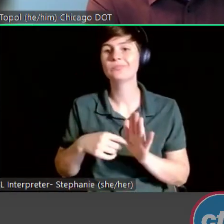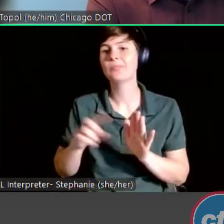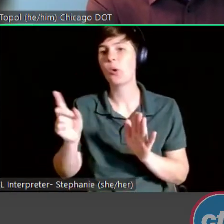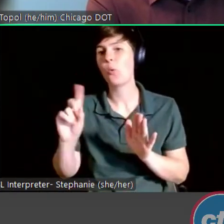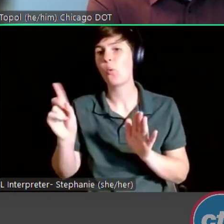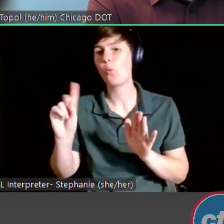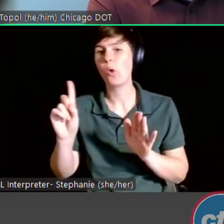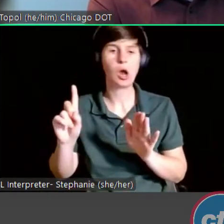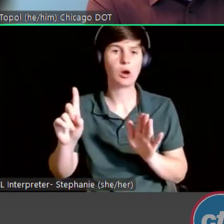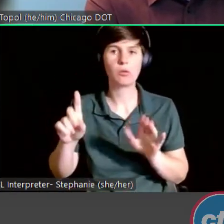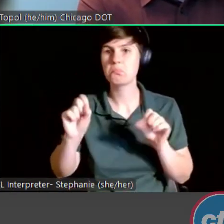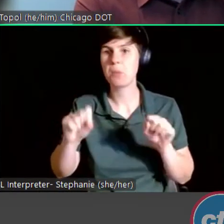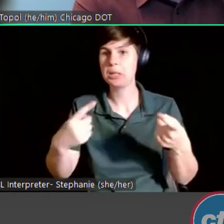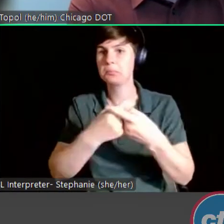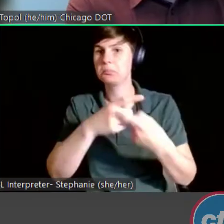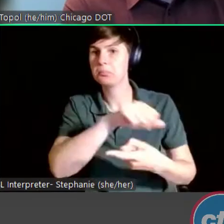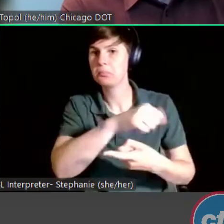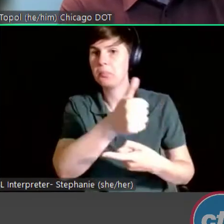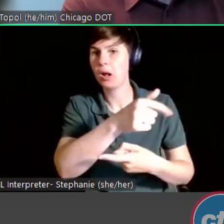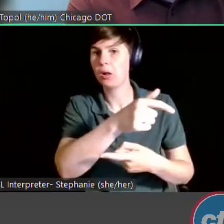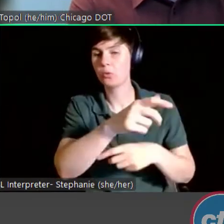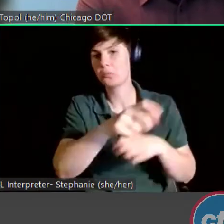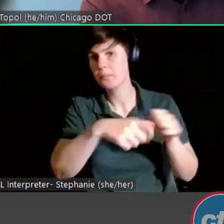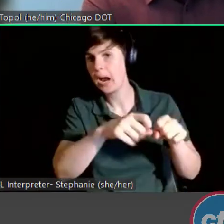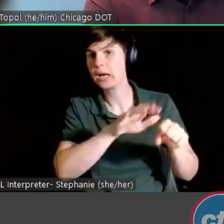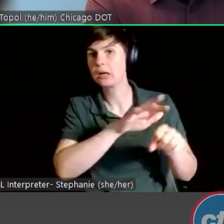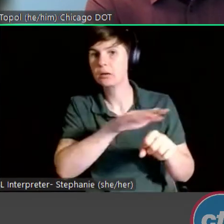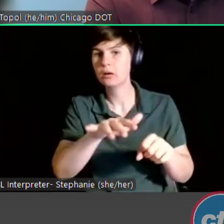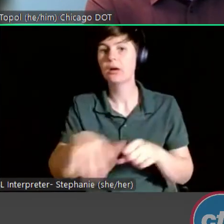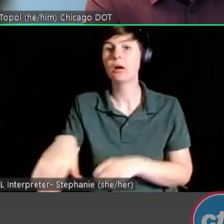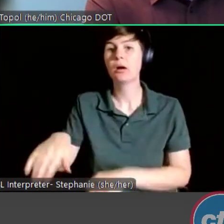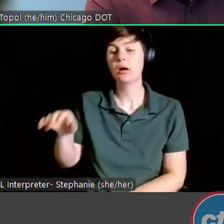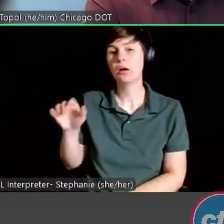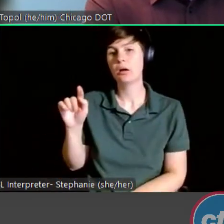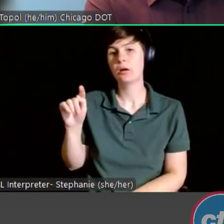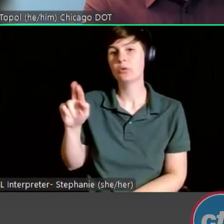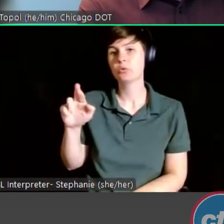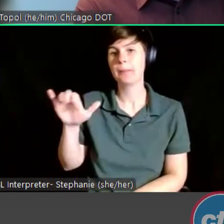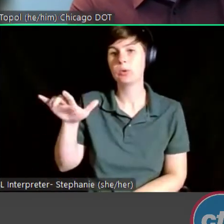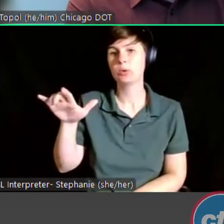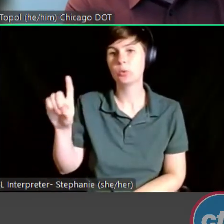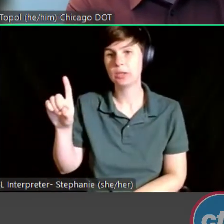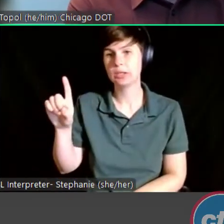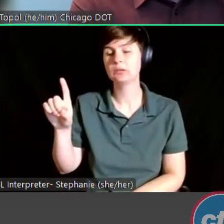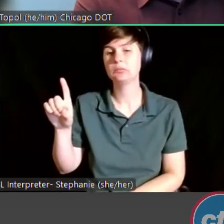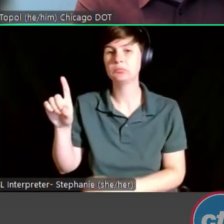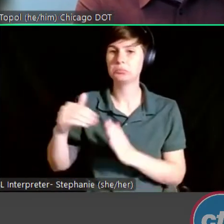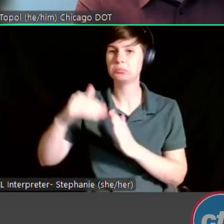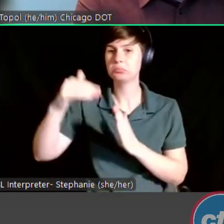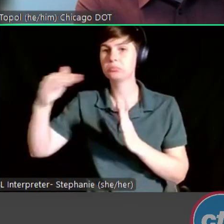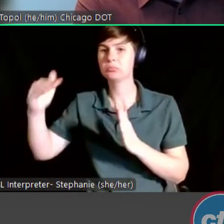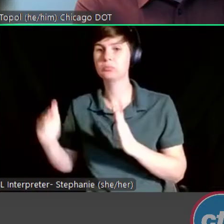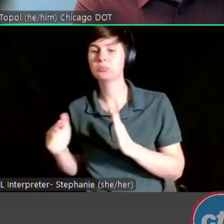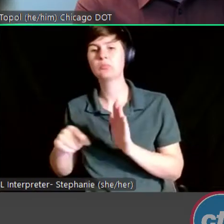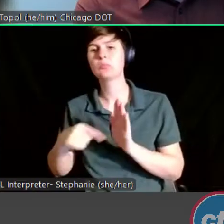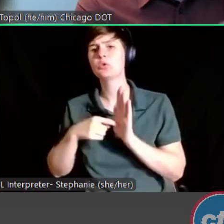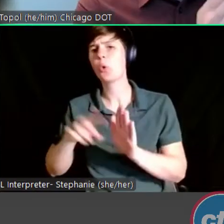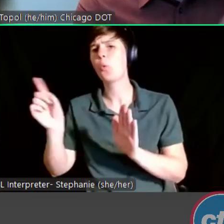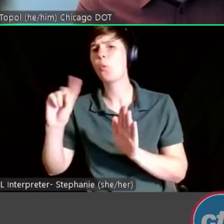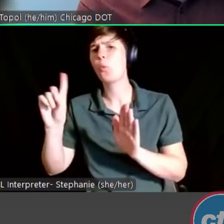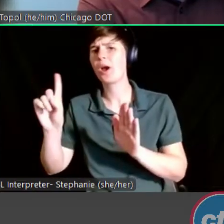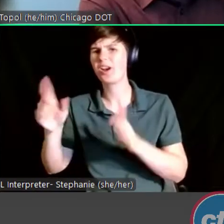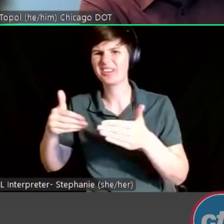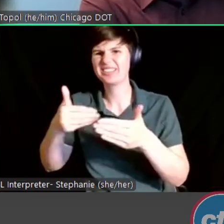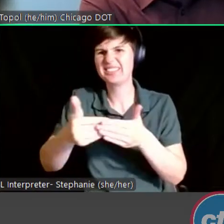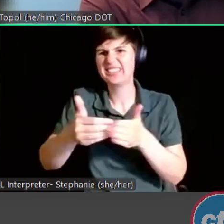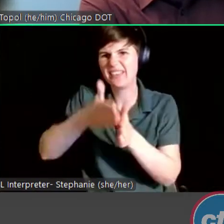at that. How do we determine an edge condition? So as opposed to positive guidance, it's more like this is the space where you